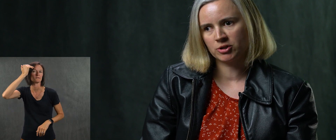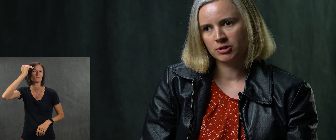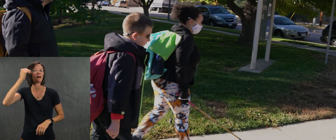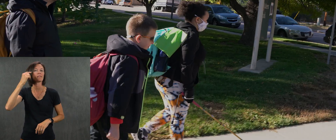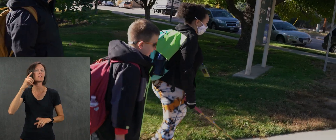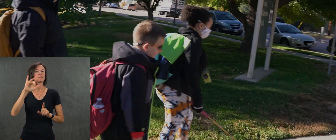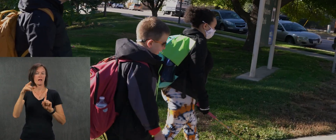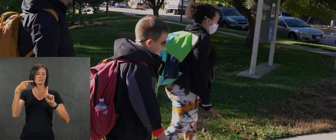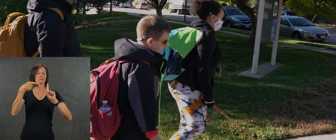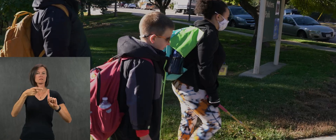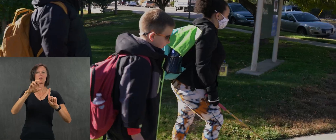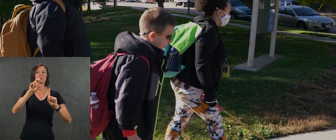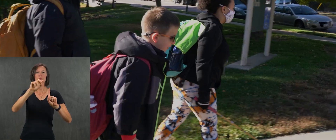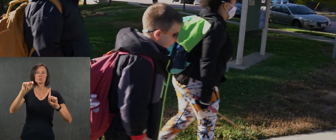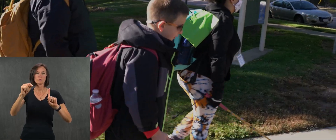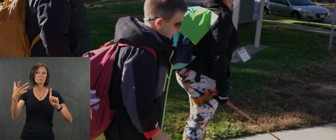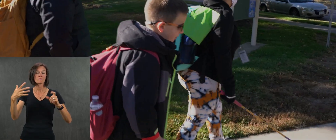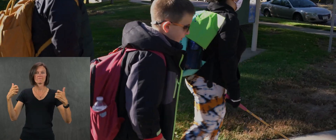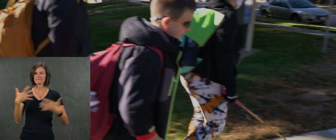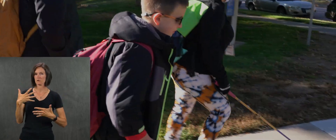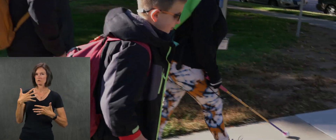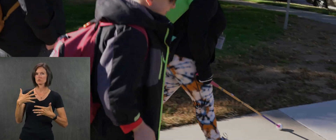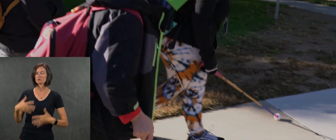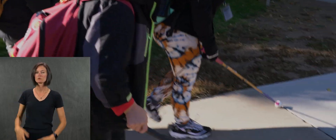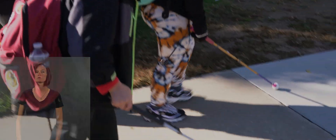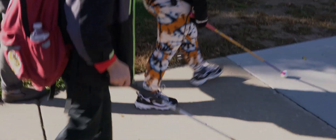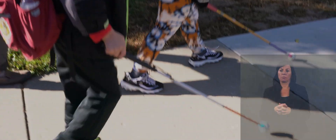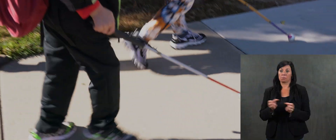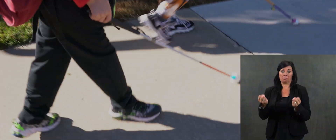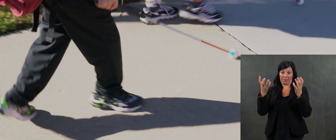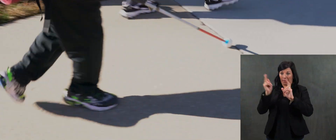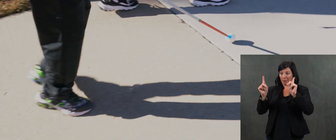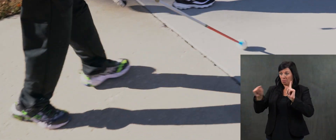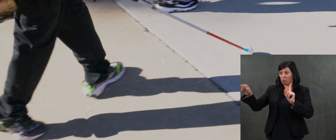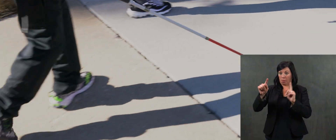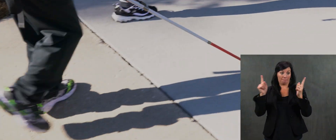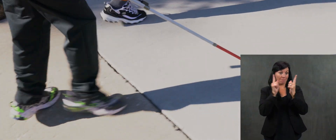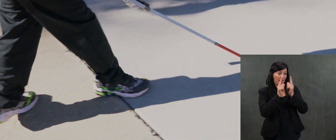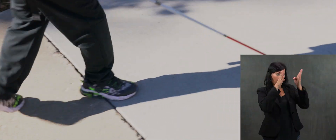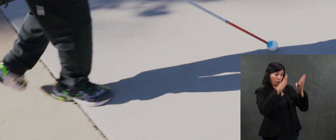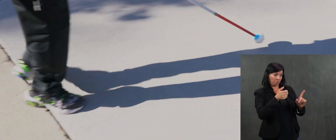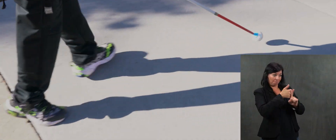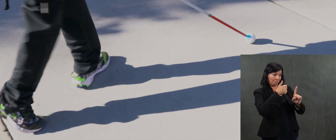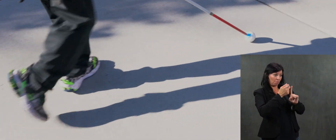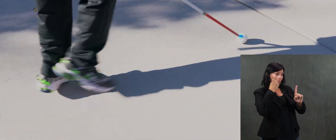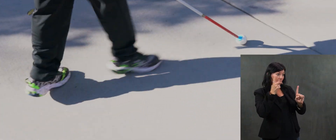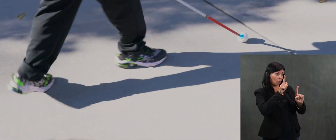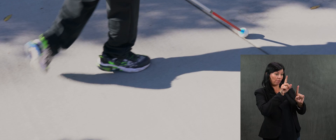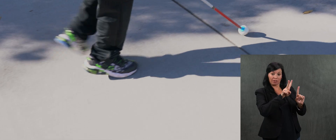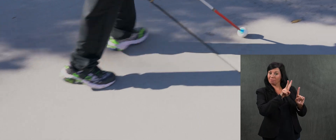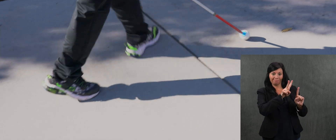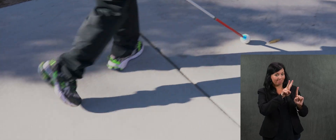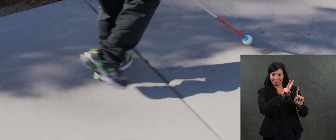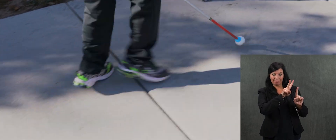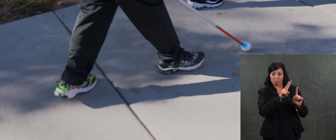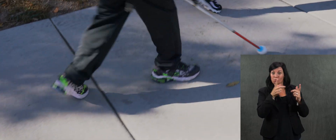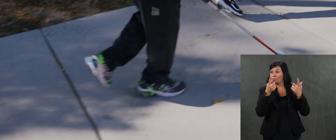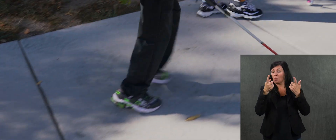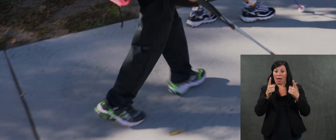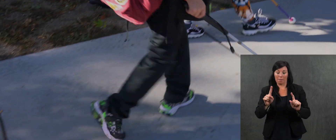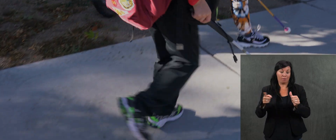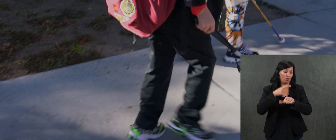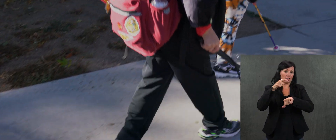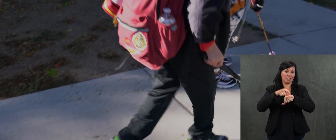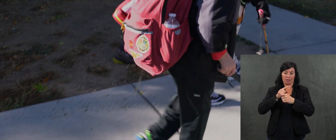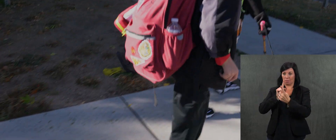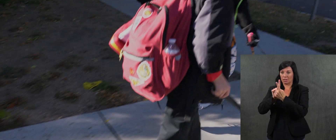of fear. 2 students with white canes and a teacher walk on a sidewalk. Cheryl. A lot of people have never met a person who is blind or has low